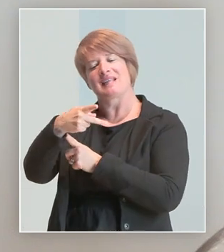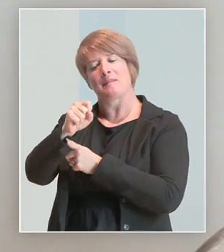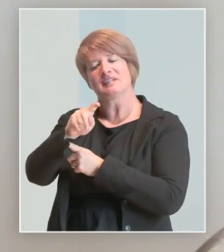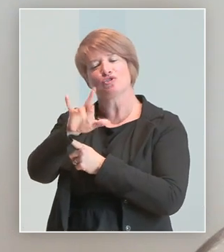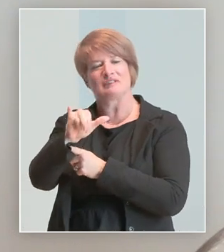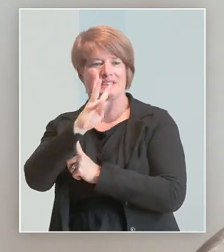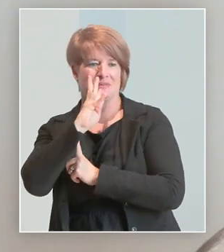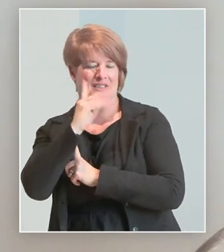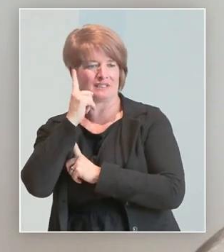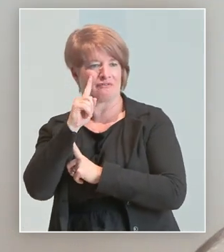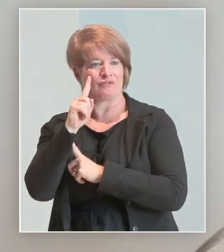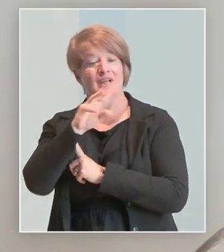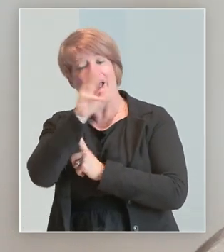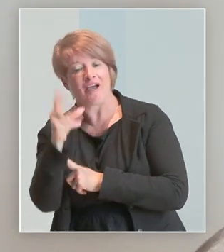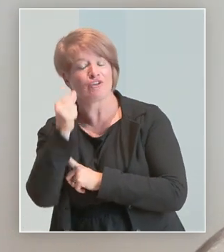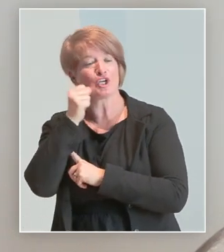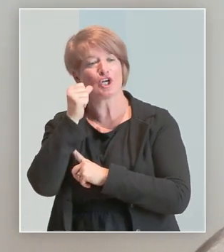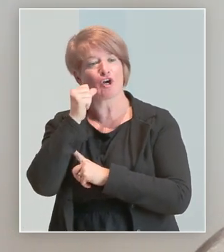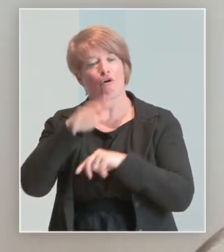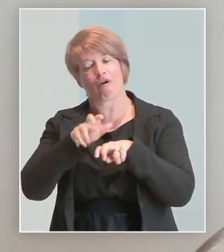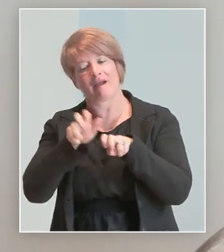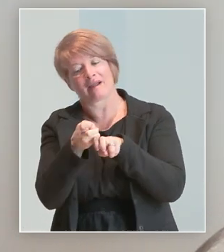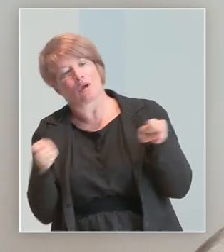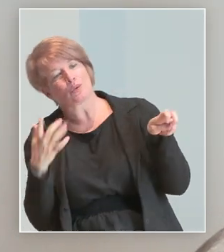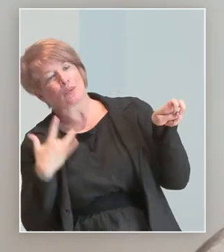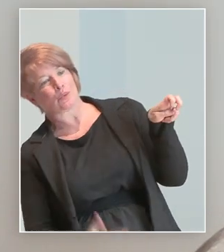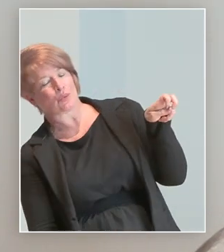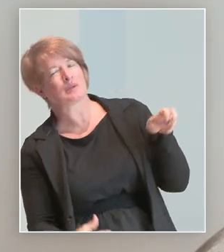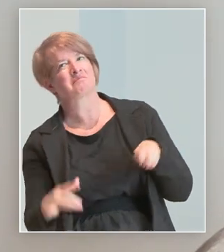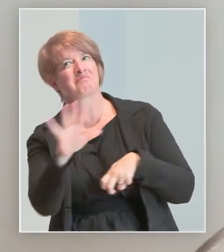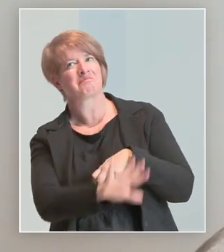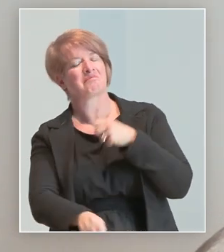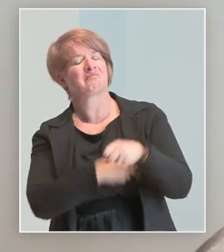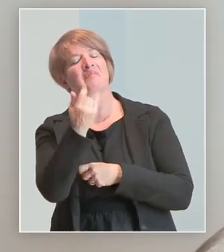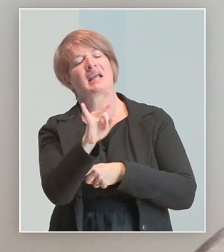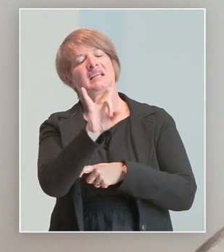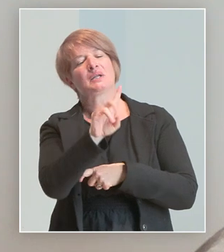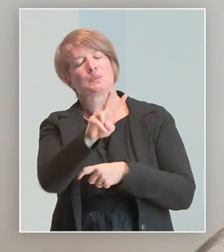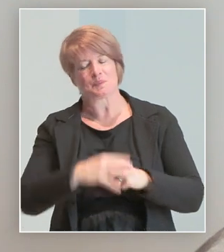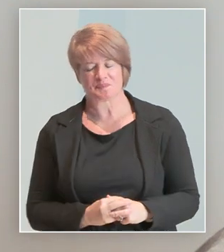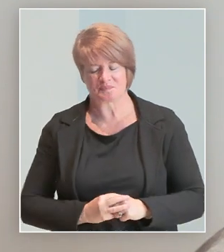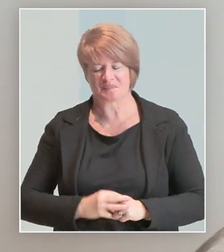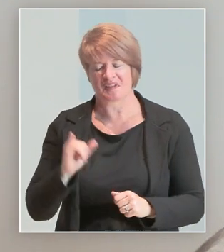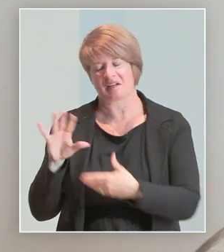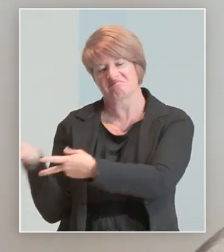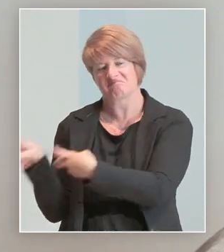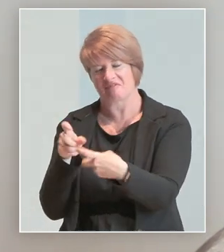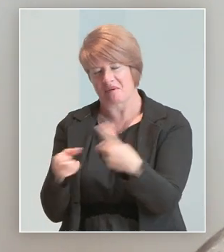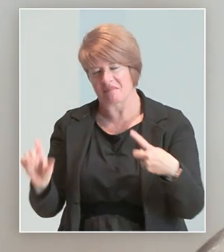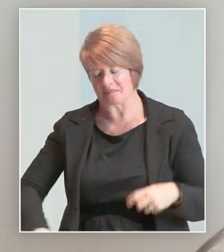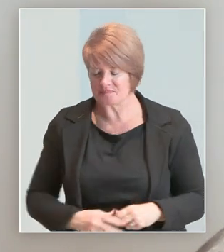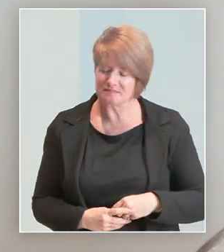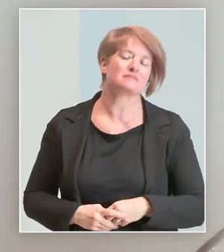African girl nude reclining on couch circa 1882. And while the